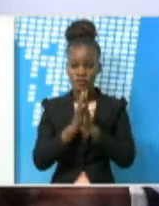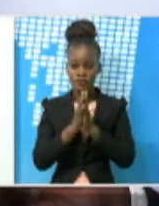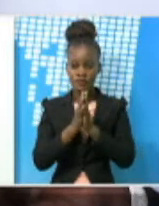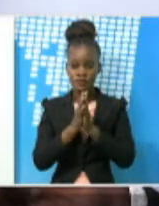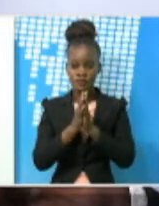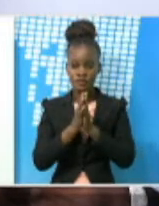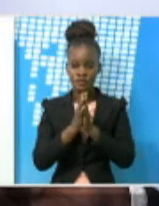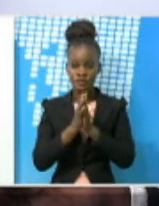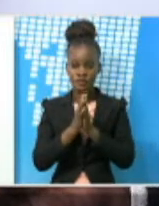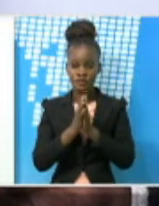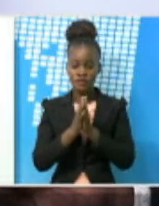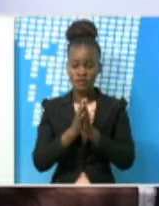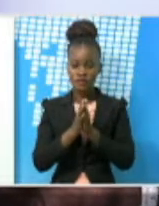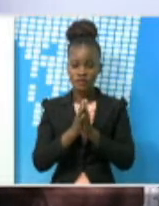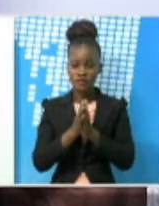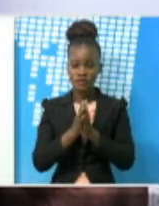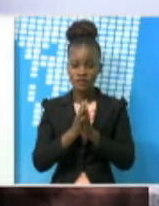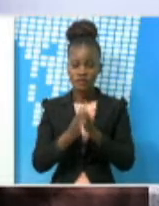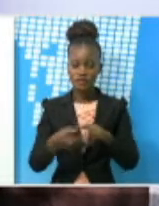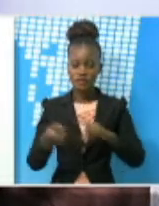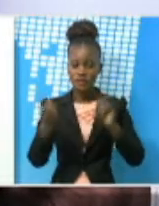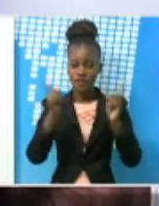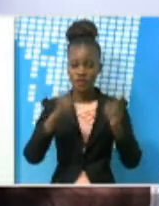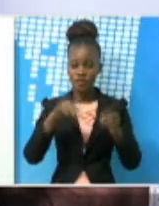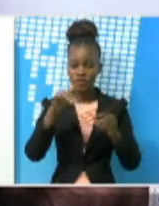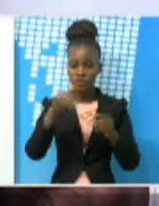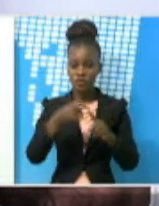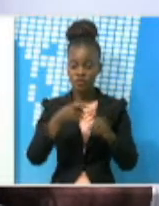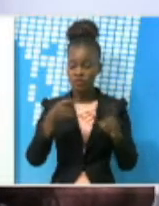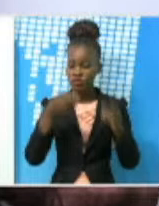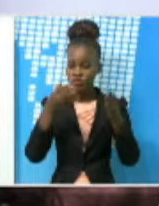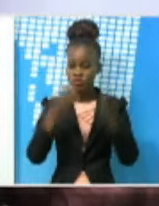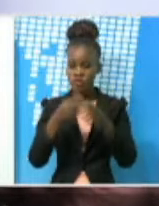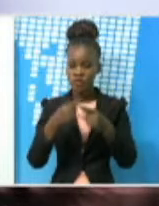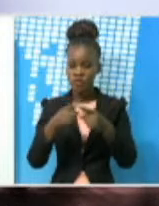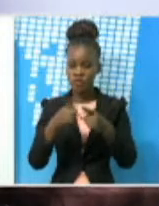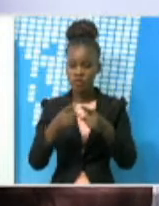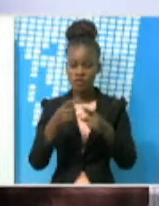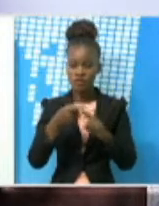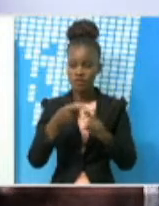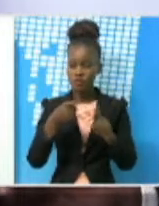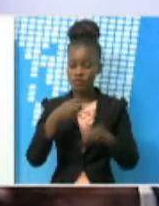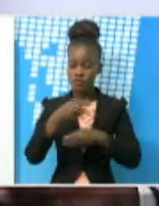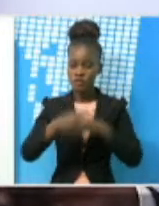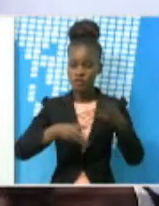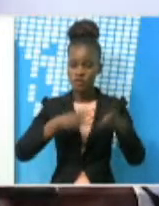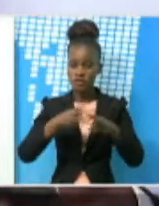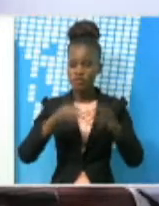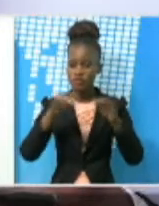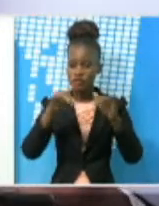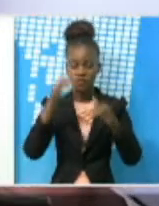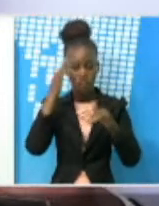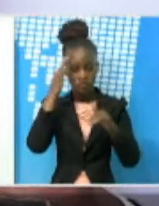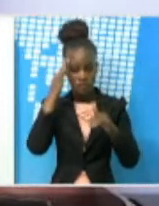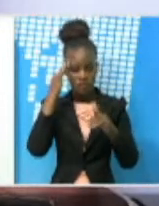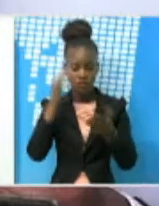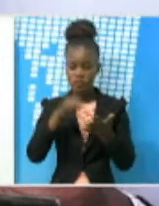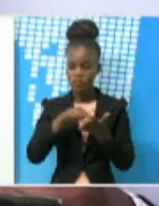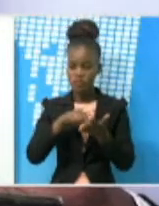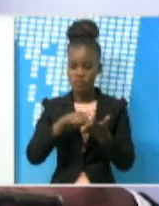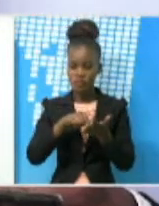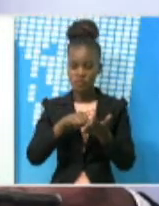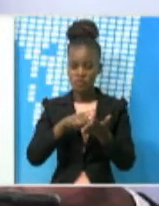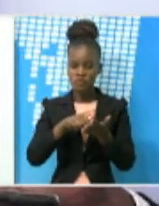as a vehicle to pull resources from different sources, from global sources, domestic sources,